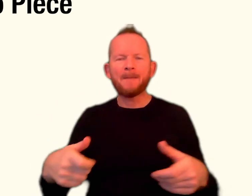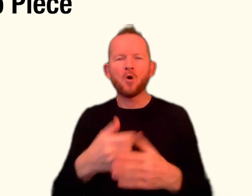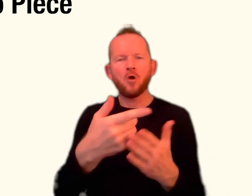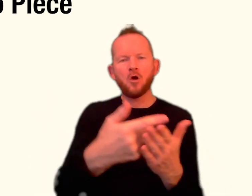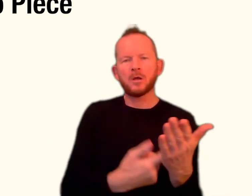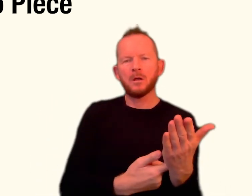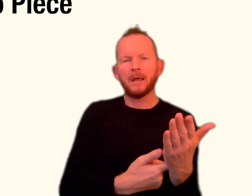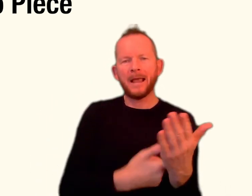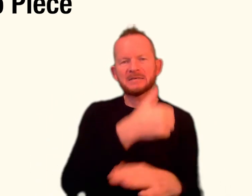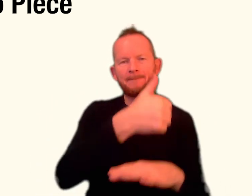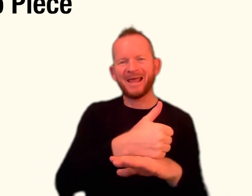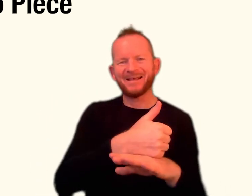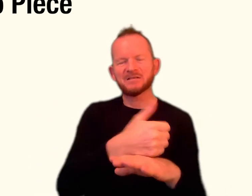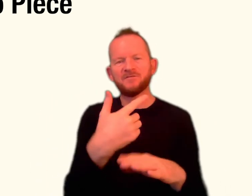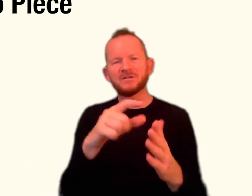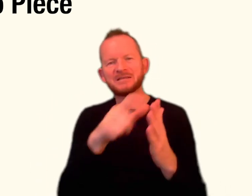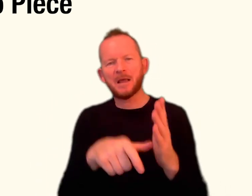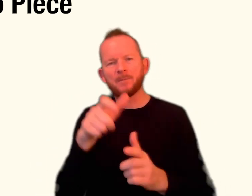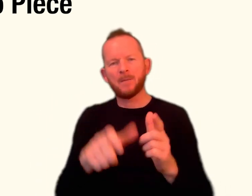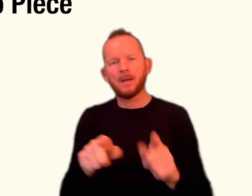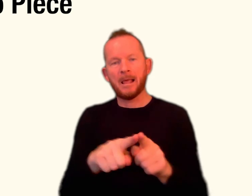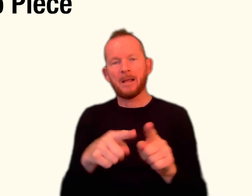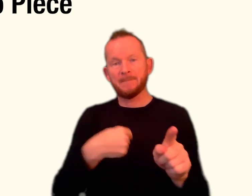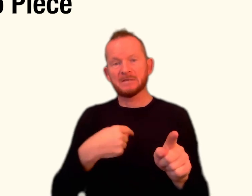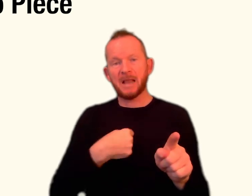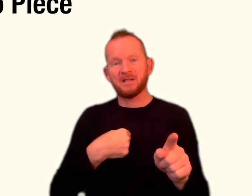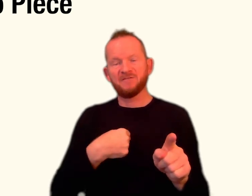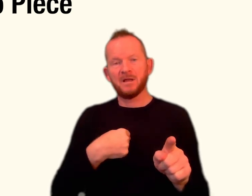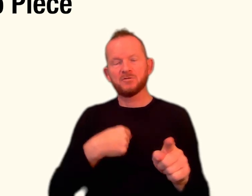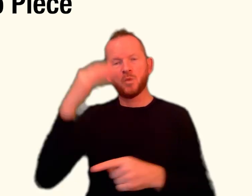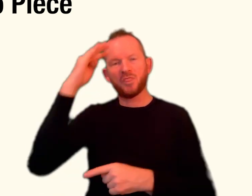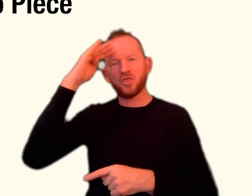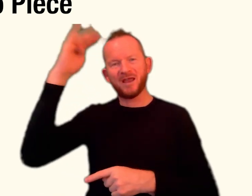place for disabled people like myself to